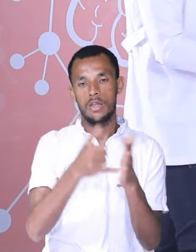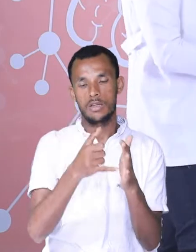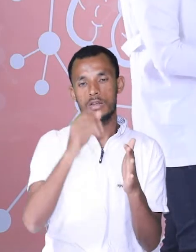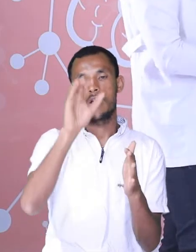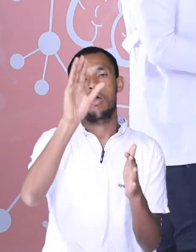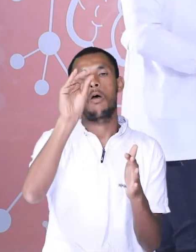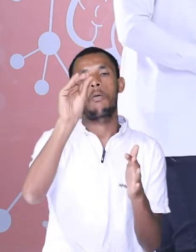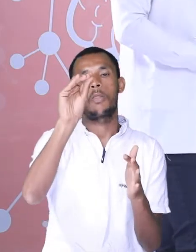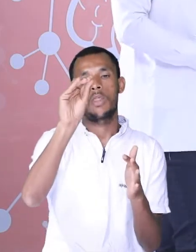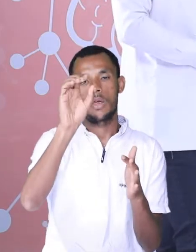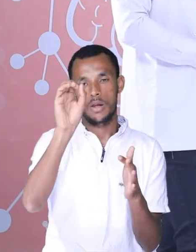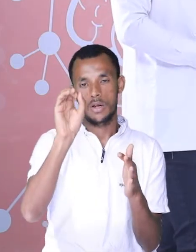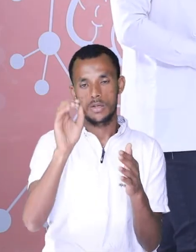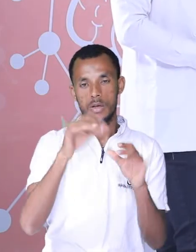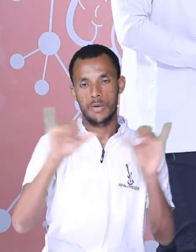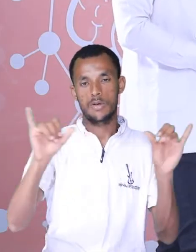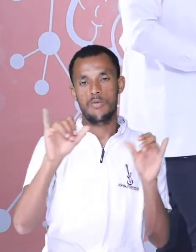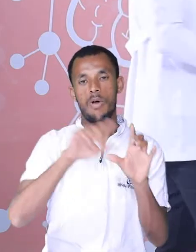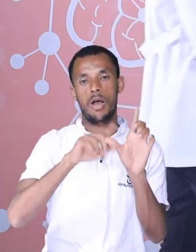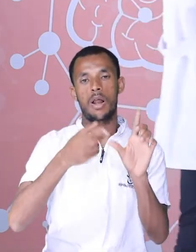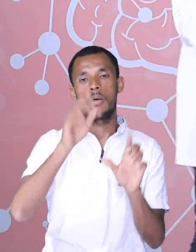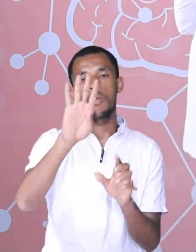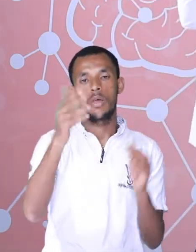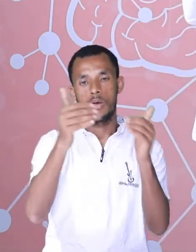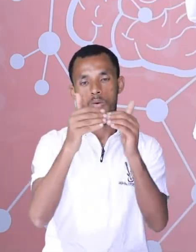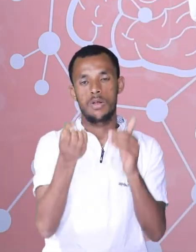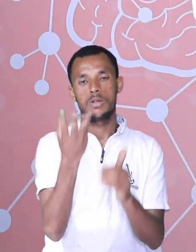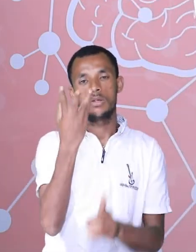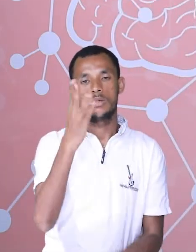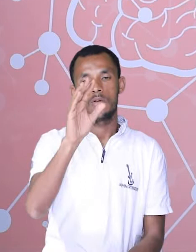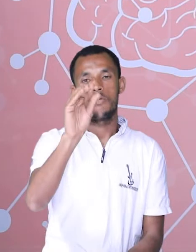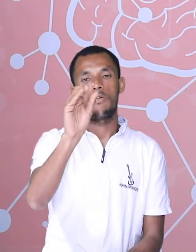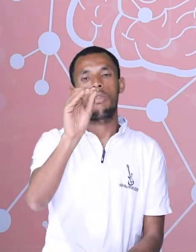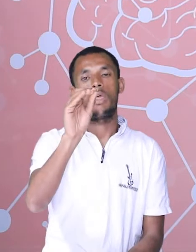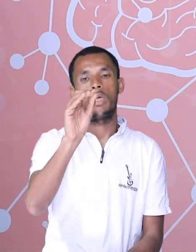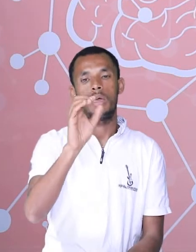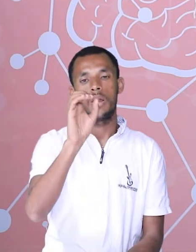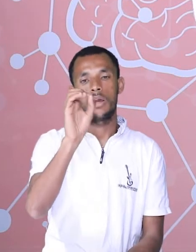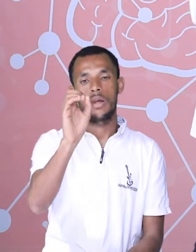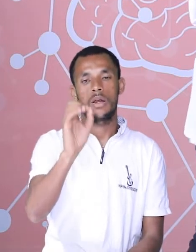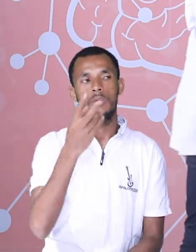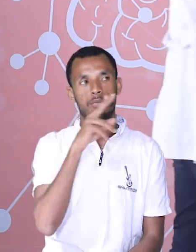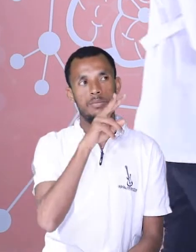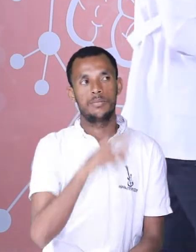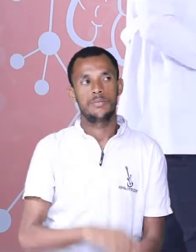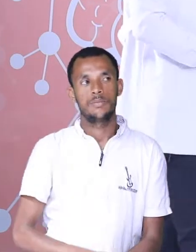degree. That means the measure of angle B is equal to 50